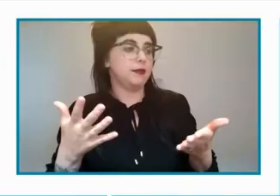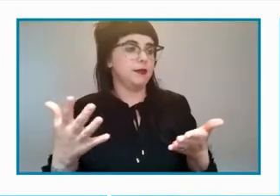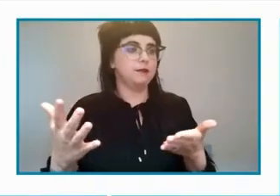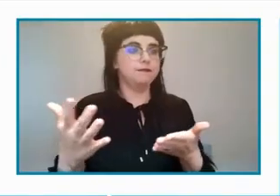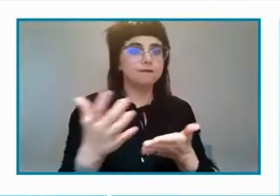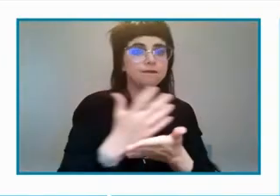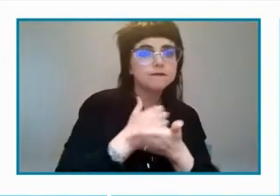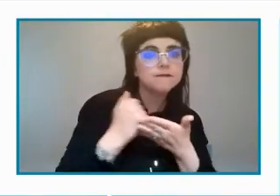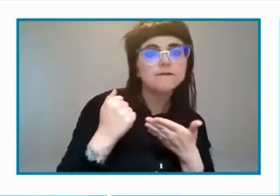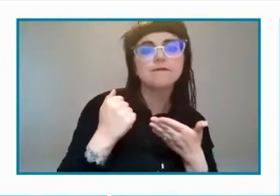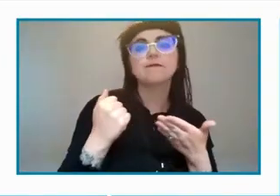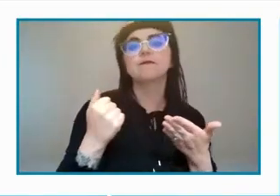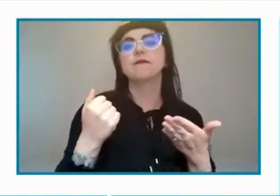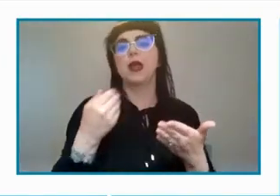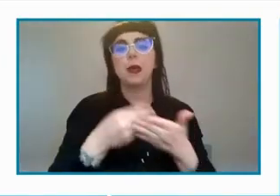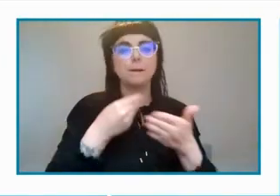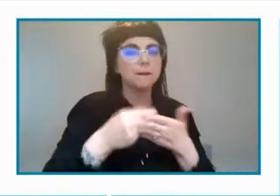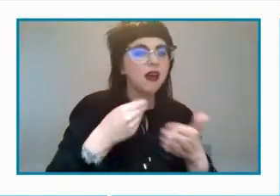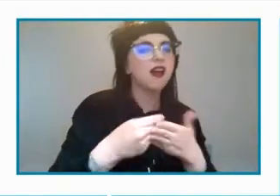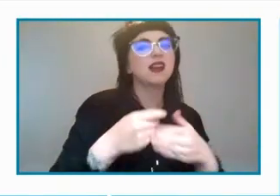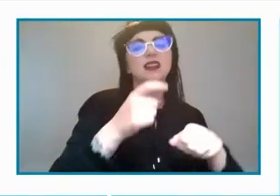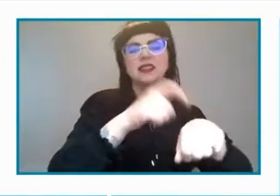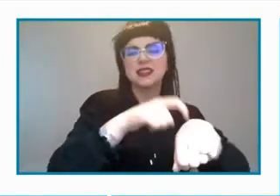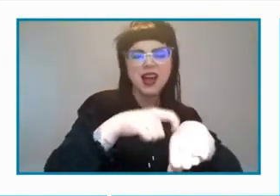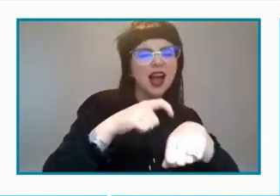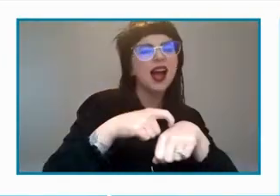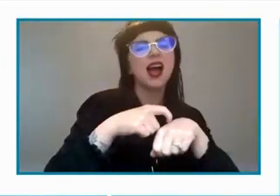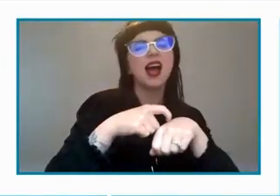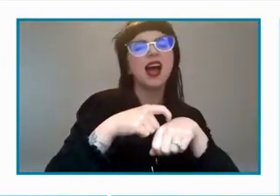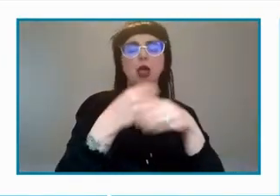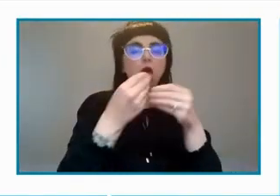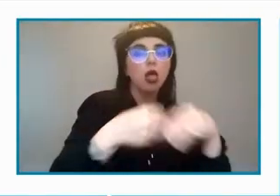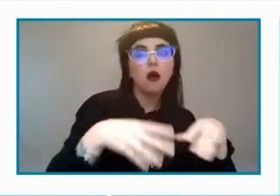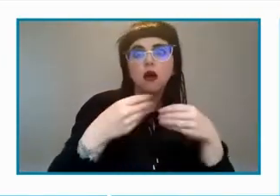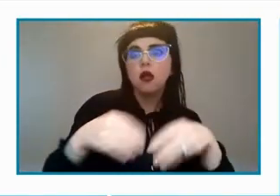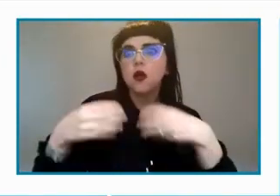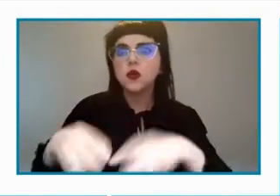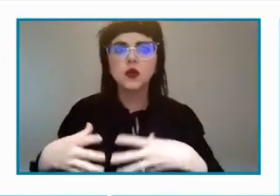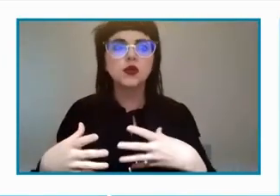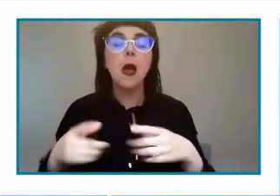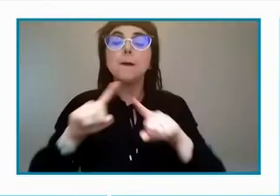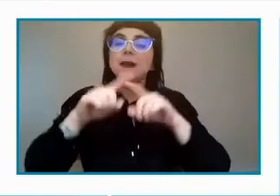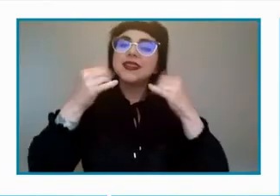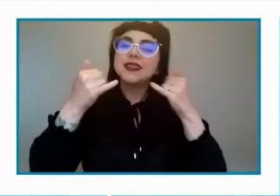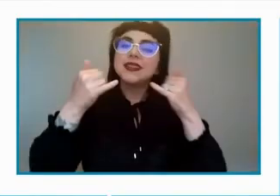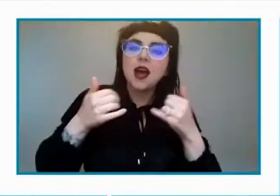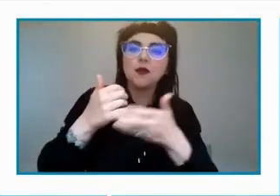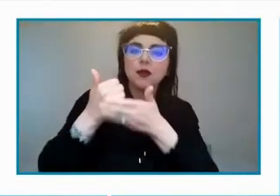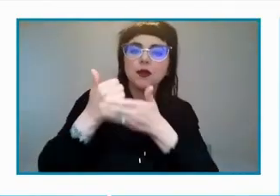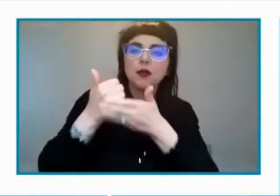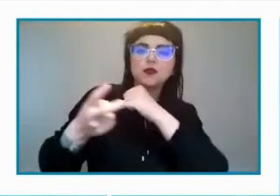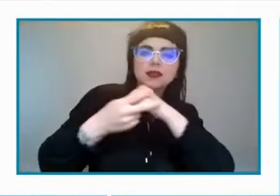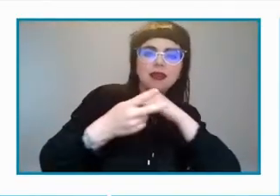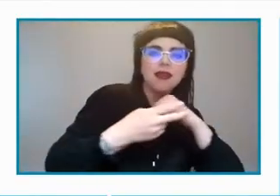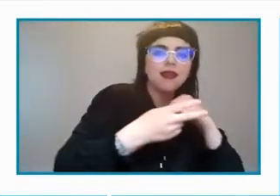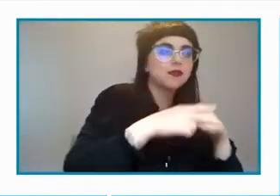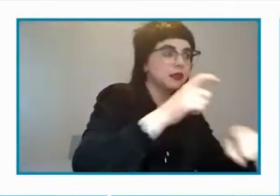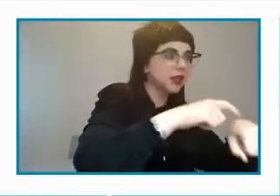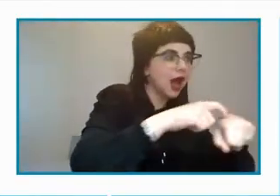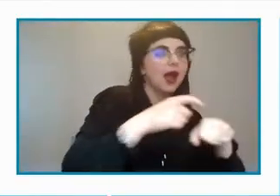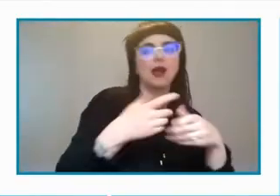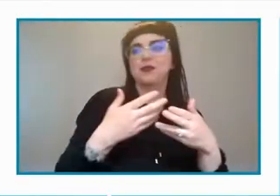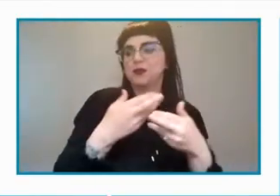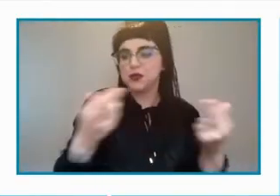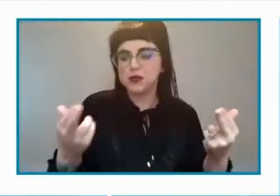small organizations. And in fact, it's helping you save resources and time because of that